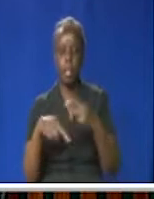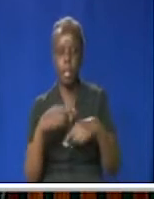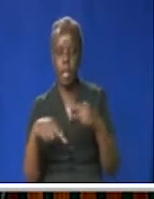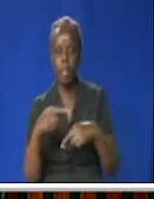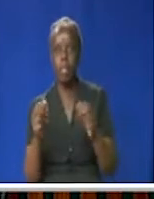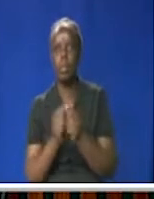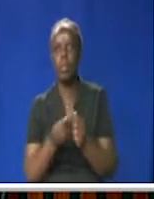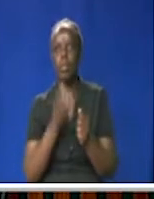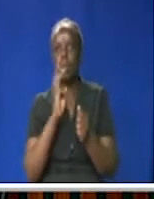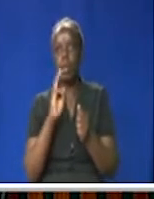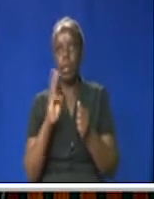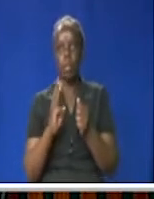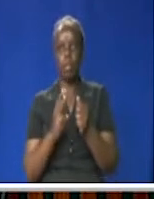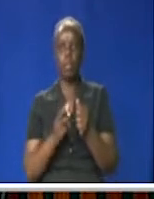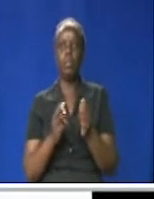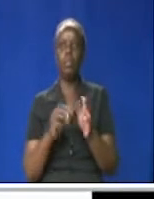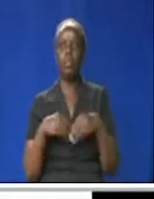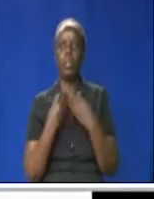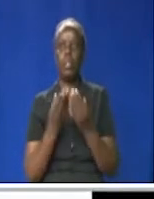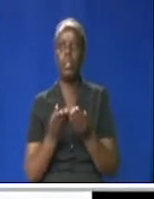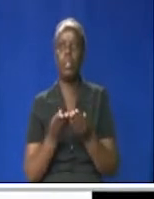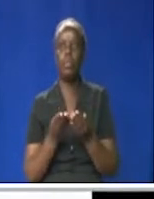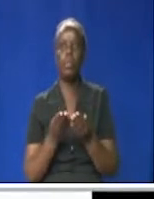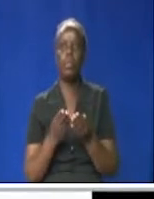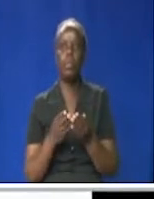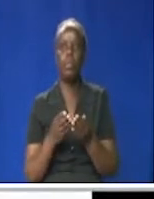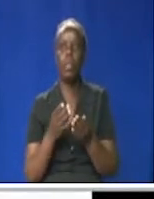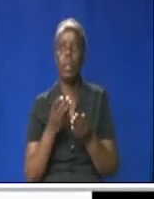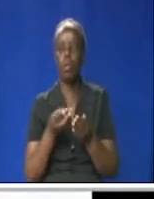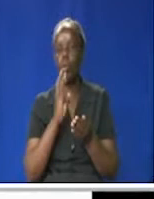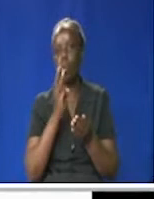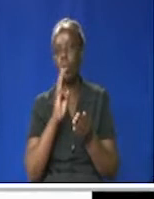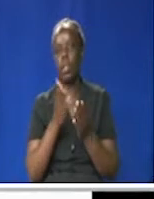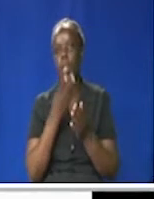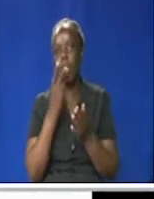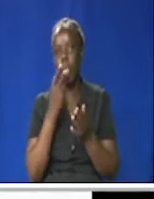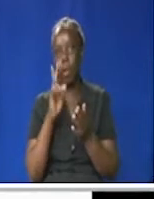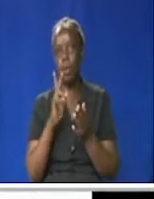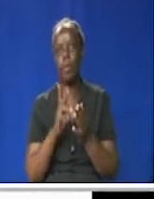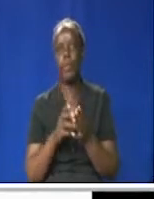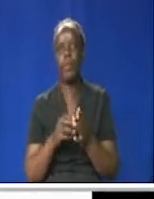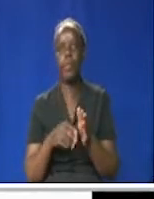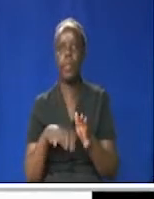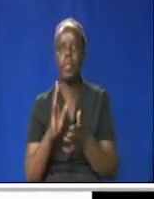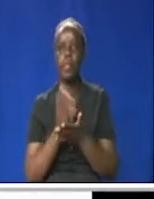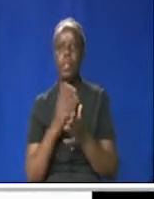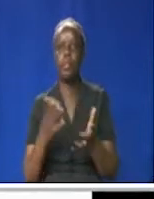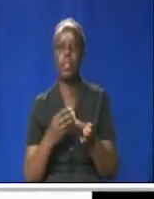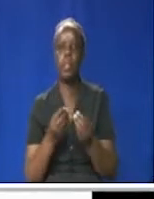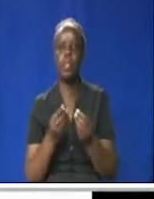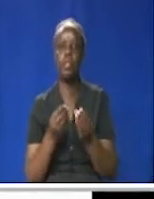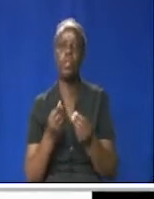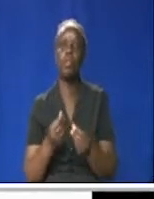and water only. And number 3 is a substance that dissolves in water and